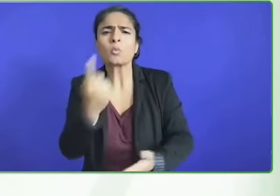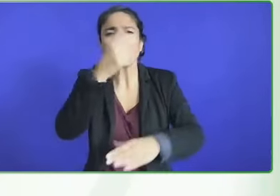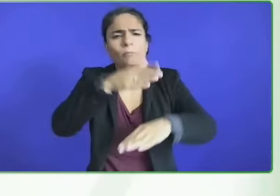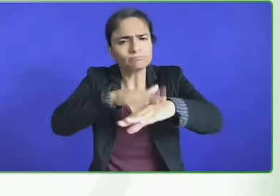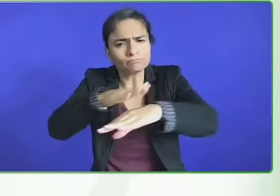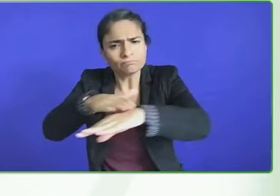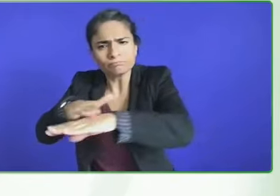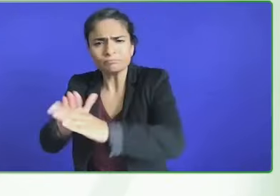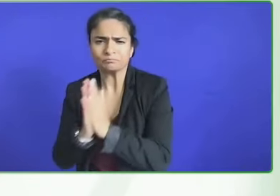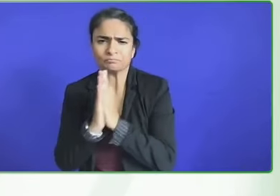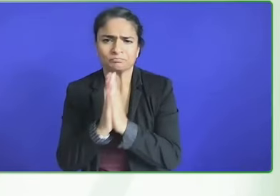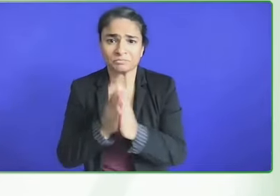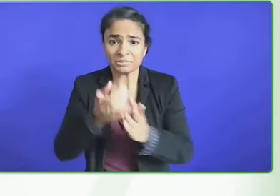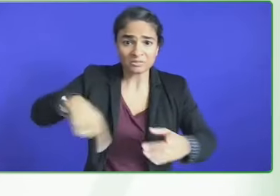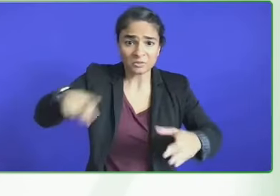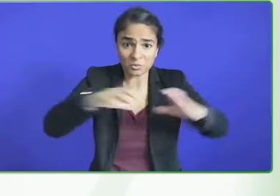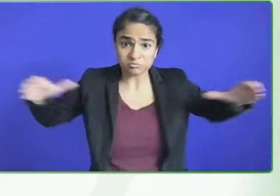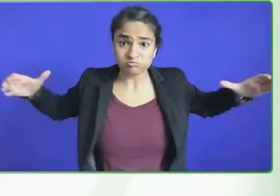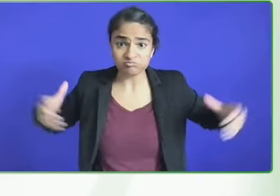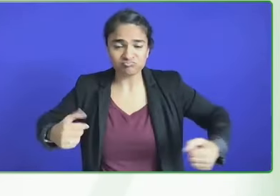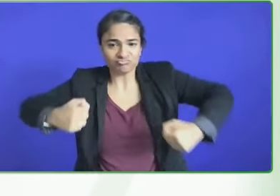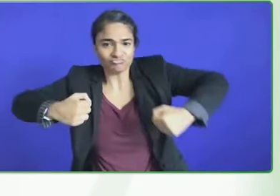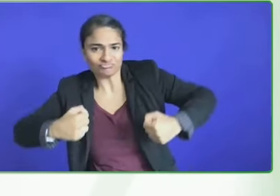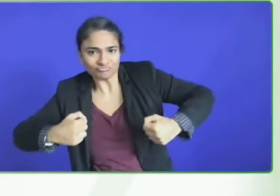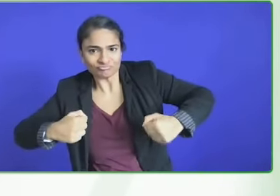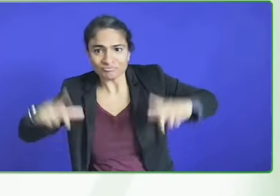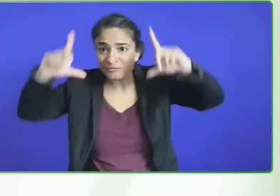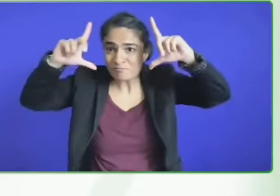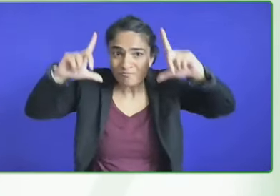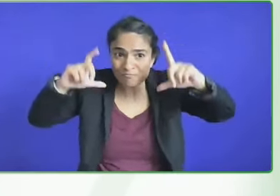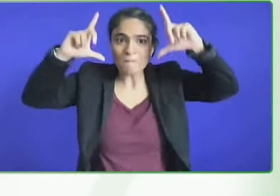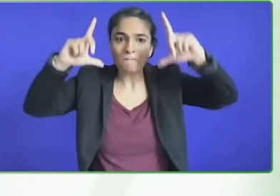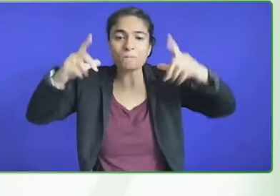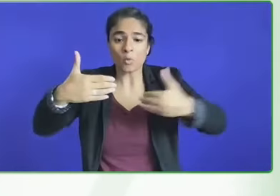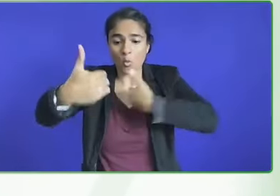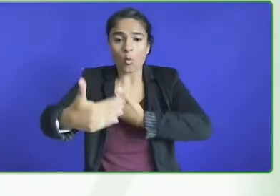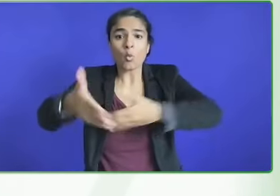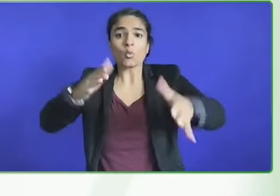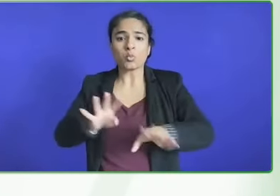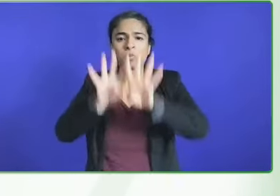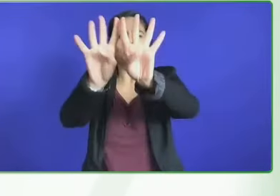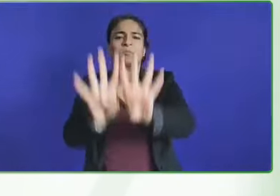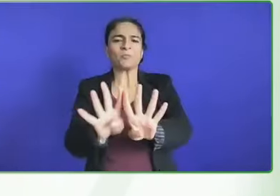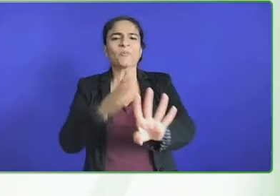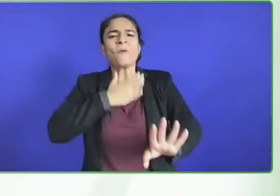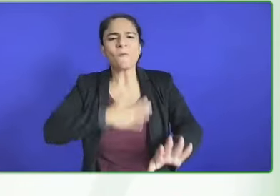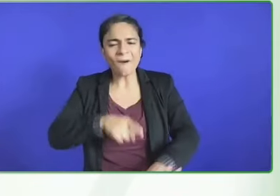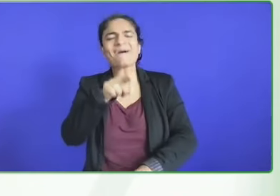Yeah, well done. Yeah, it was a journey.